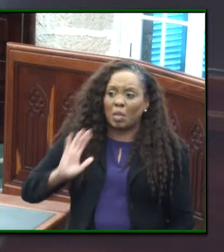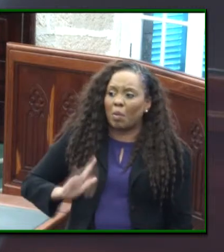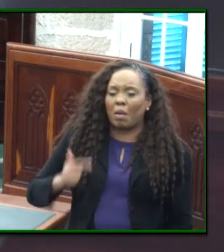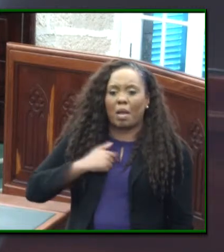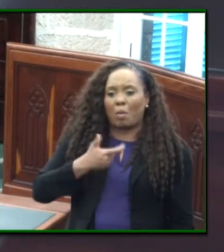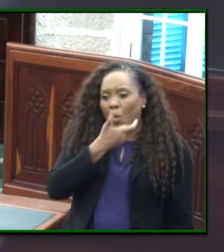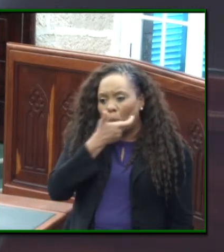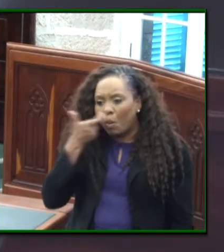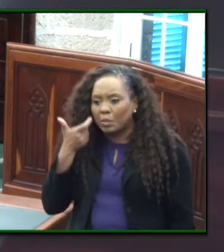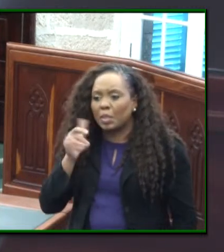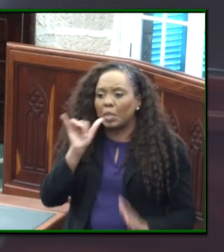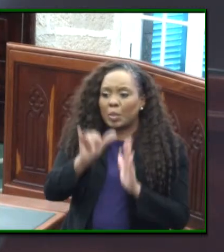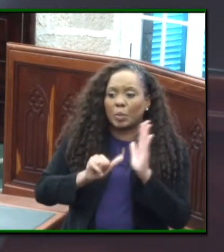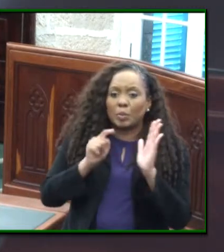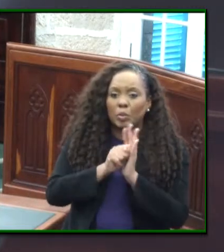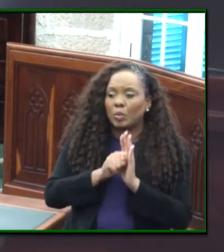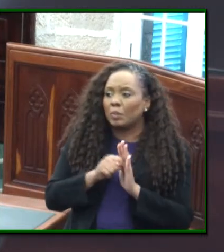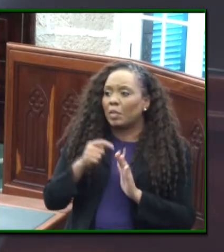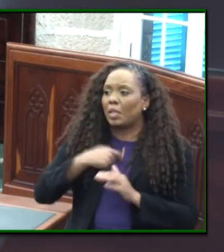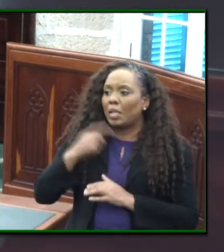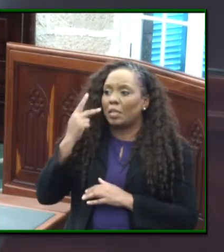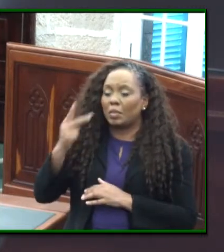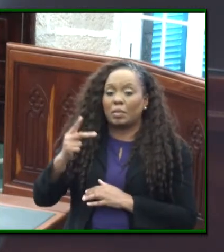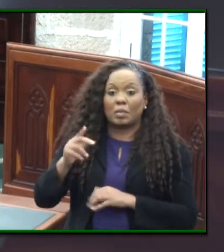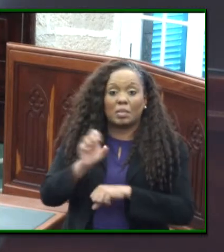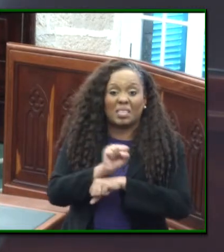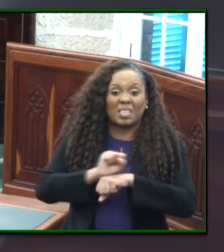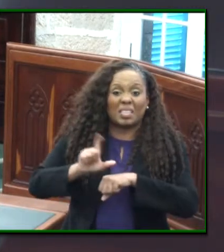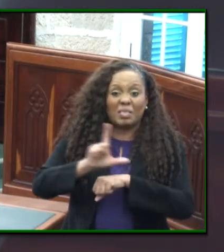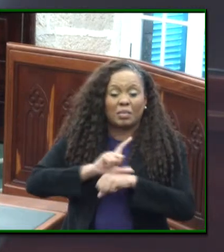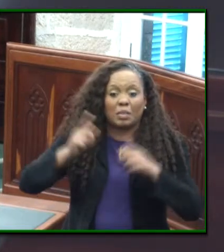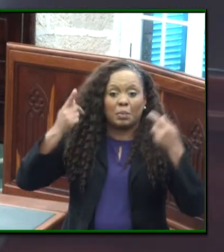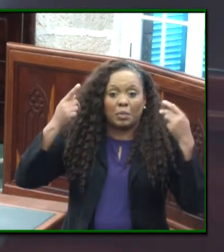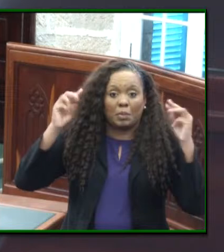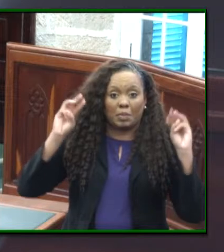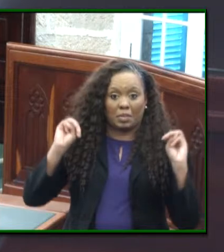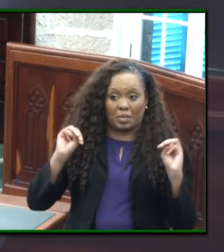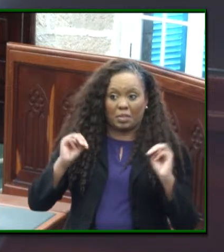YouTube, and I saw the Prime Minister in St. Lucia now